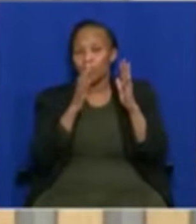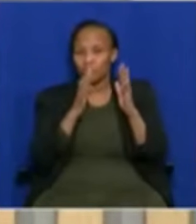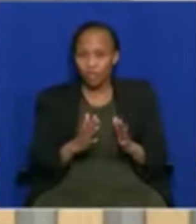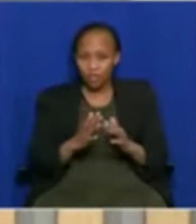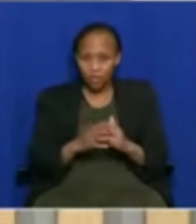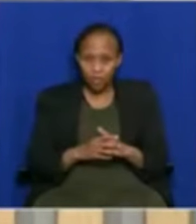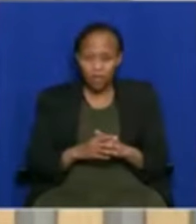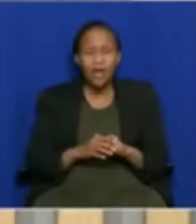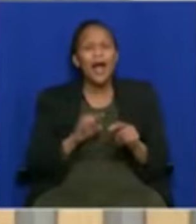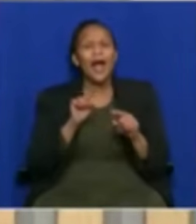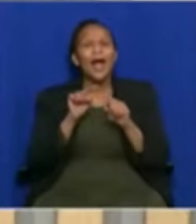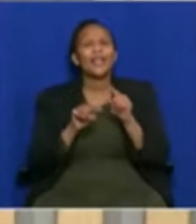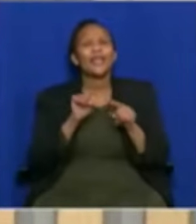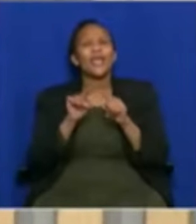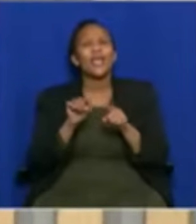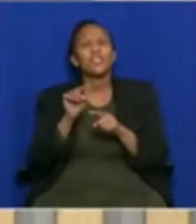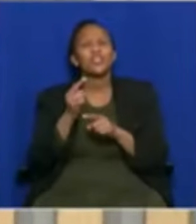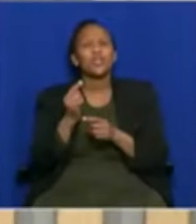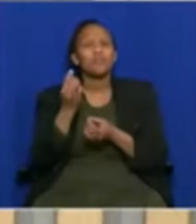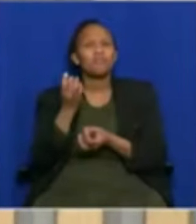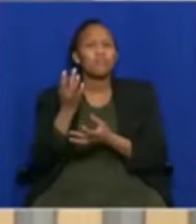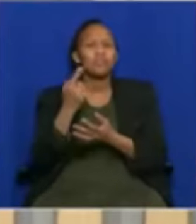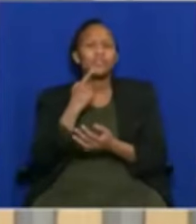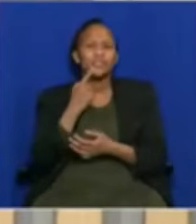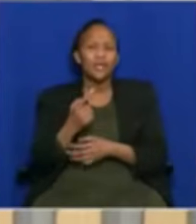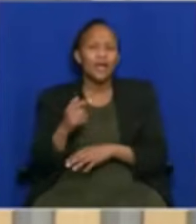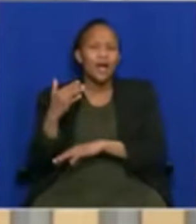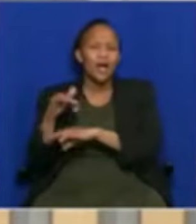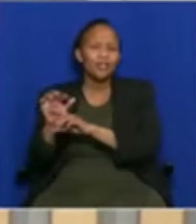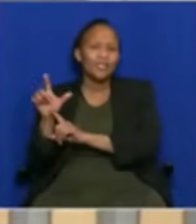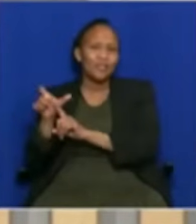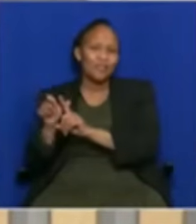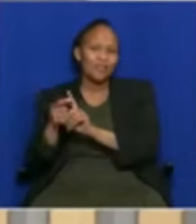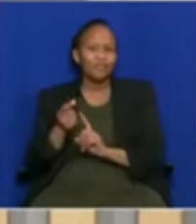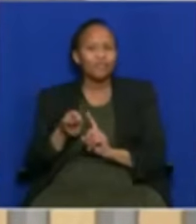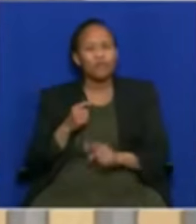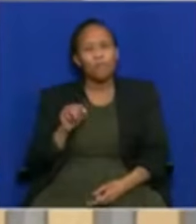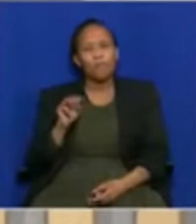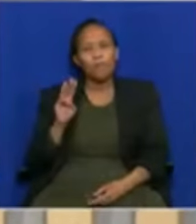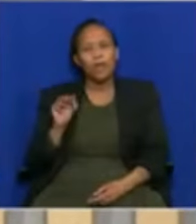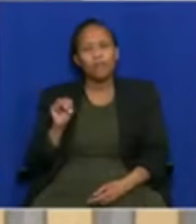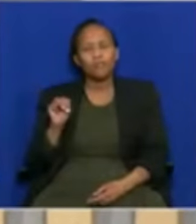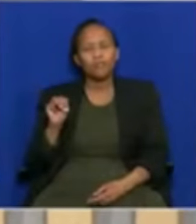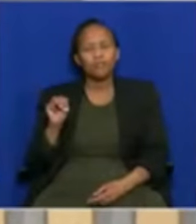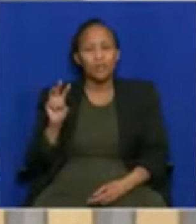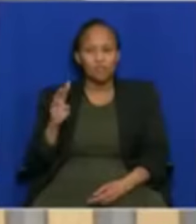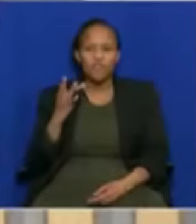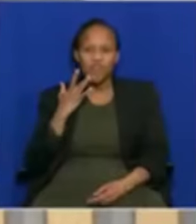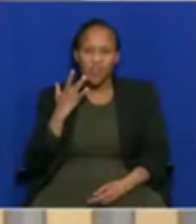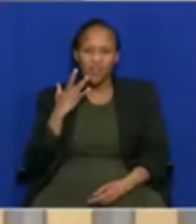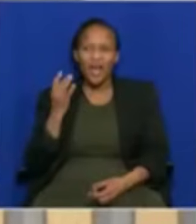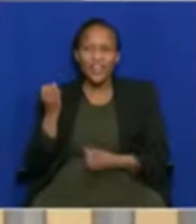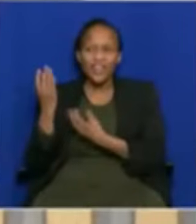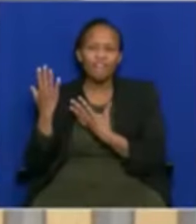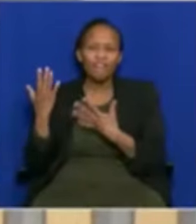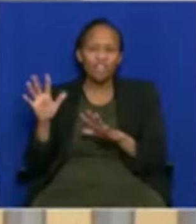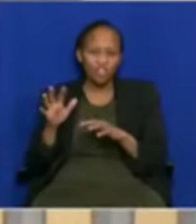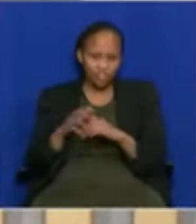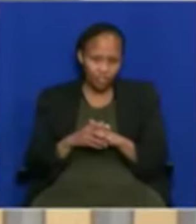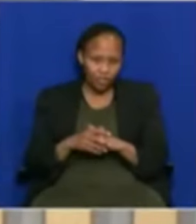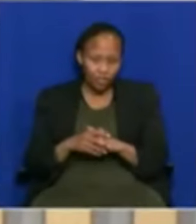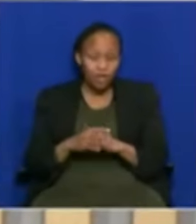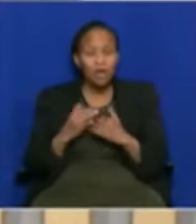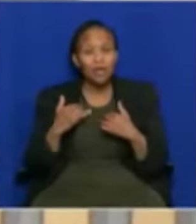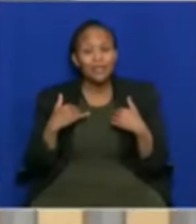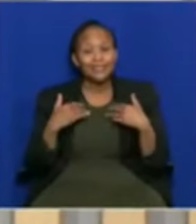civilian from BMW has been favored. It seems to me that the starting point would be, what was the advert?